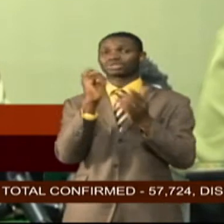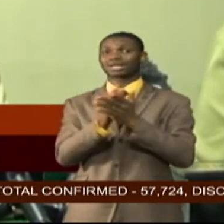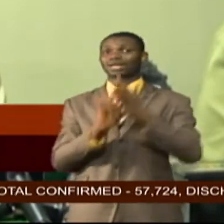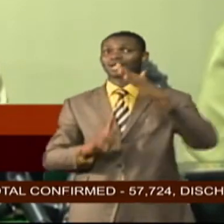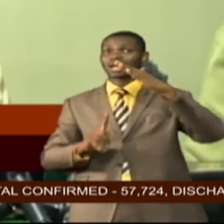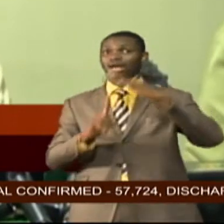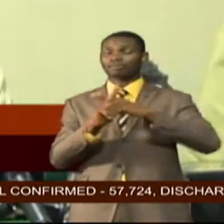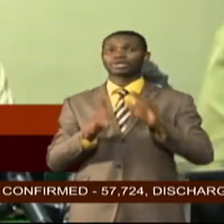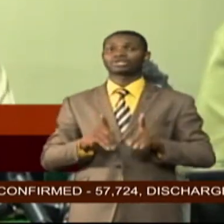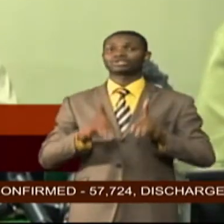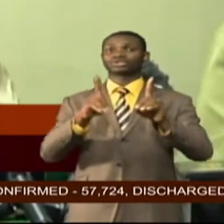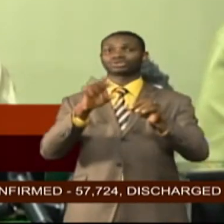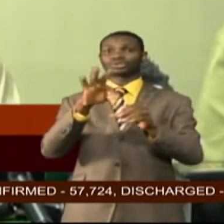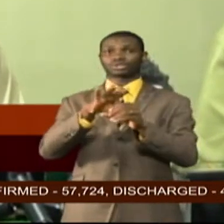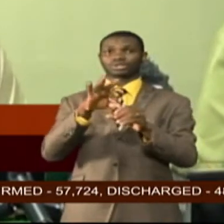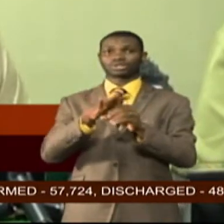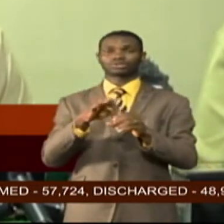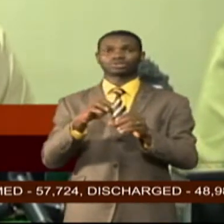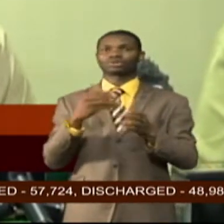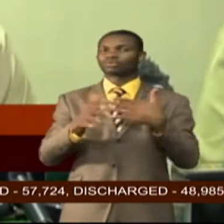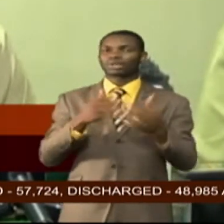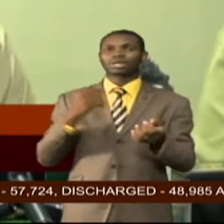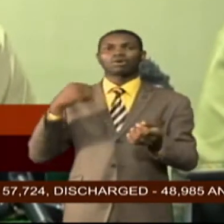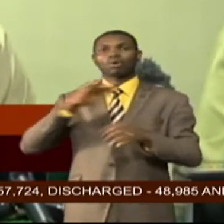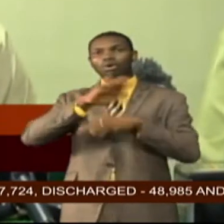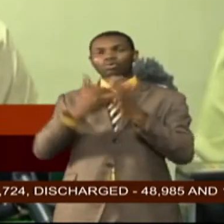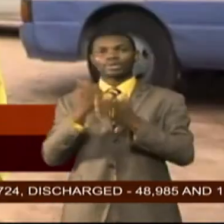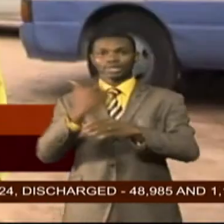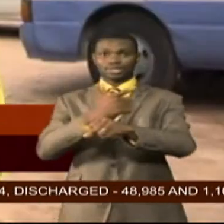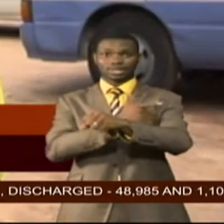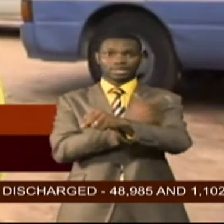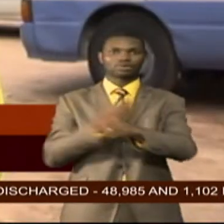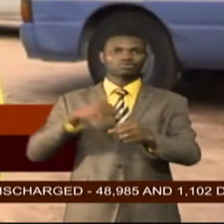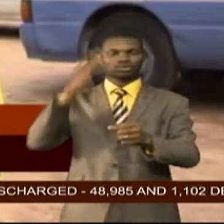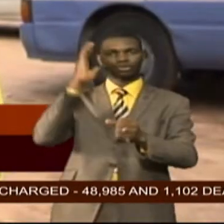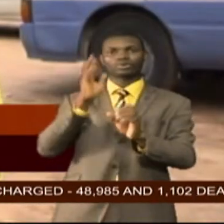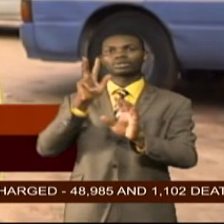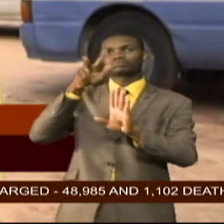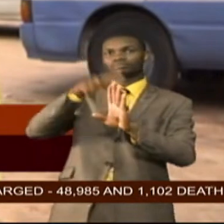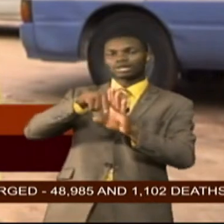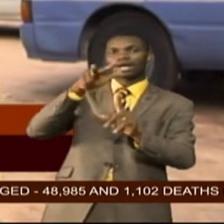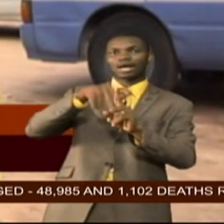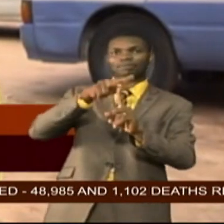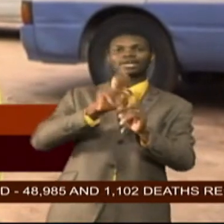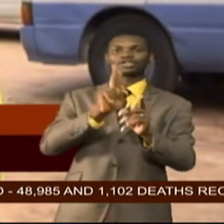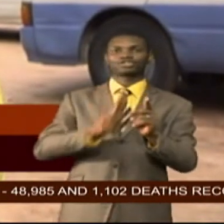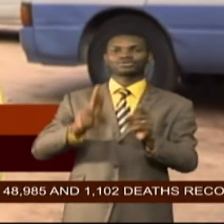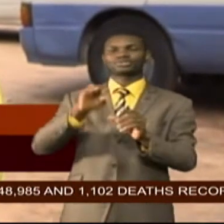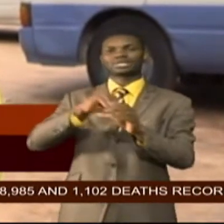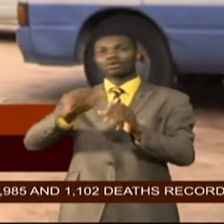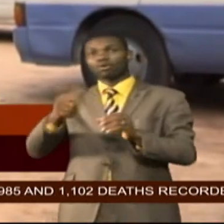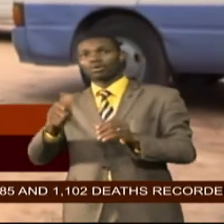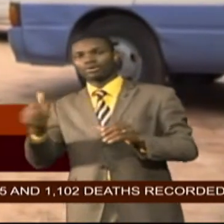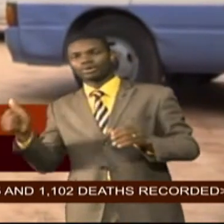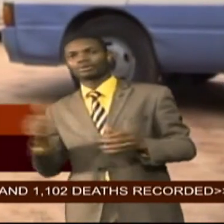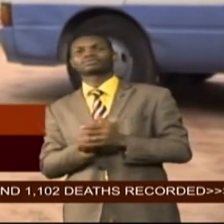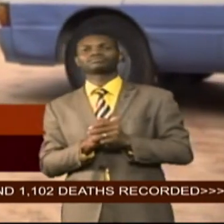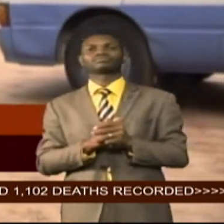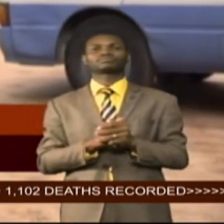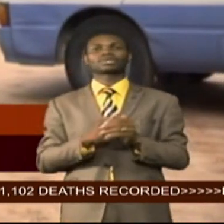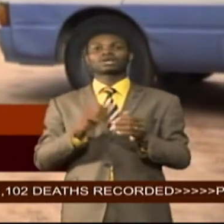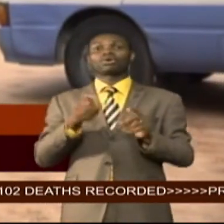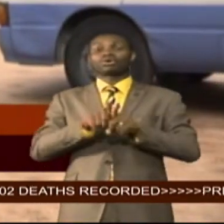lessons that we learn from one election to another. And for the members of the Fourth Estate of the Realm that is talking